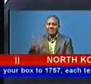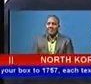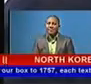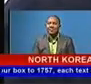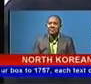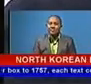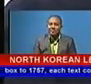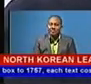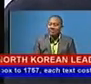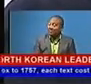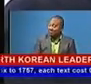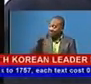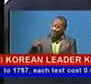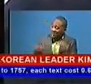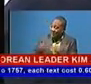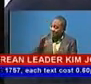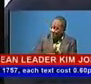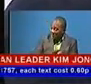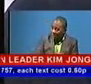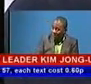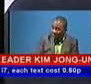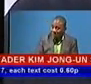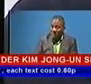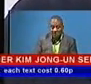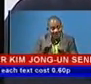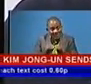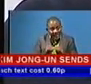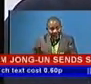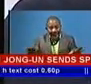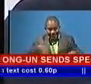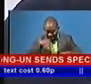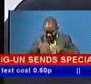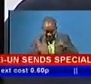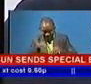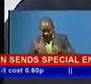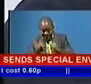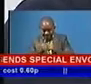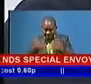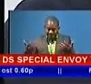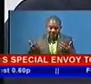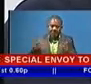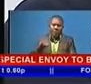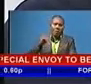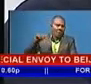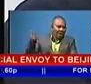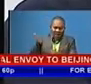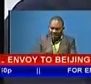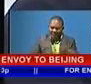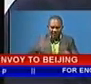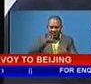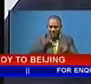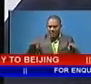better particulars, clear details are given as to the violations in every polling